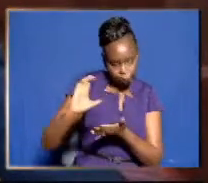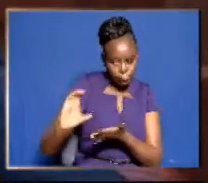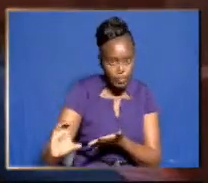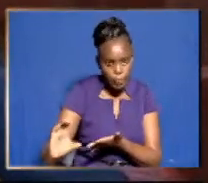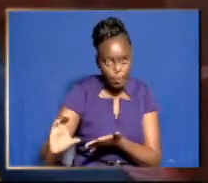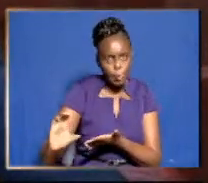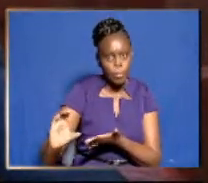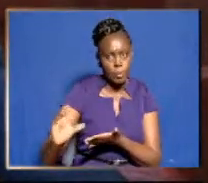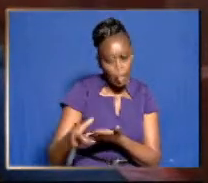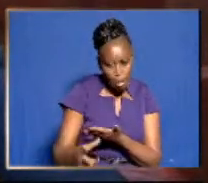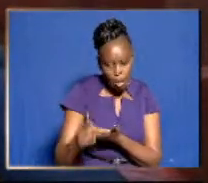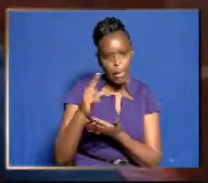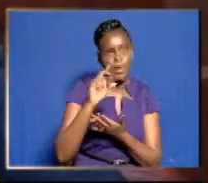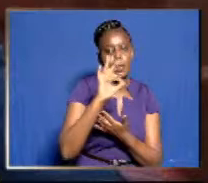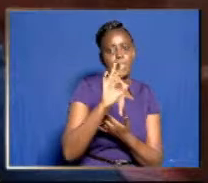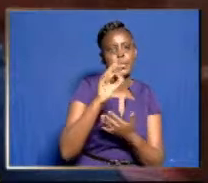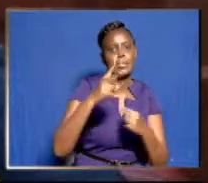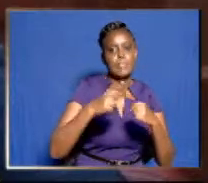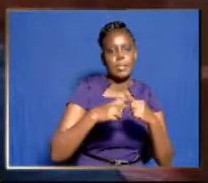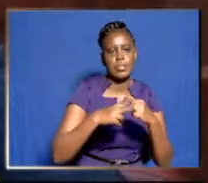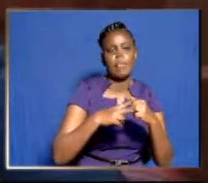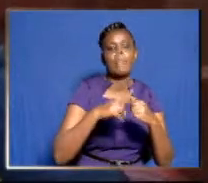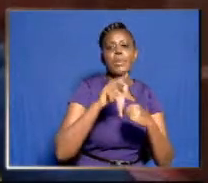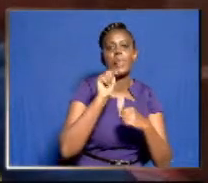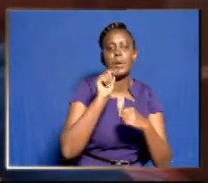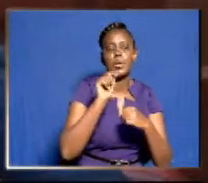will be capped at